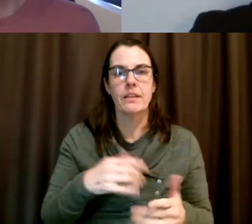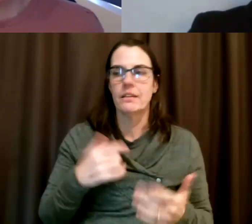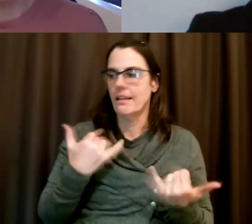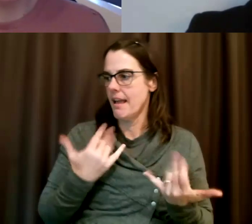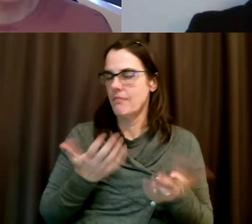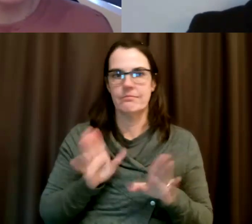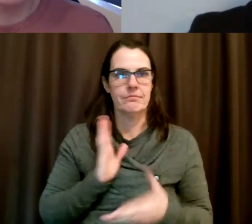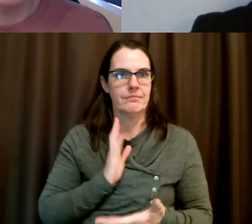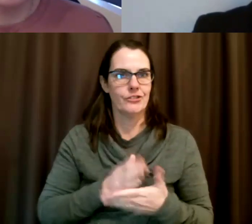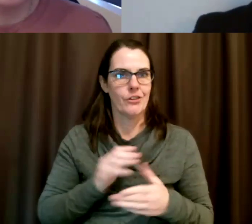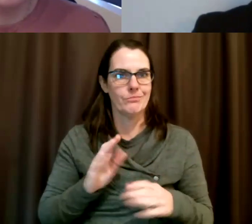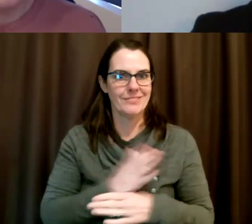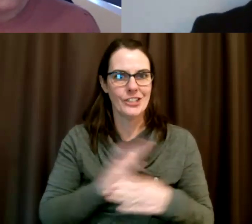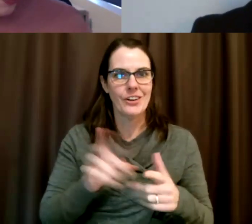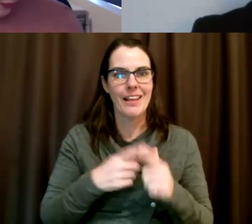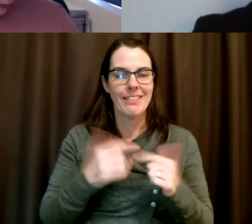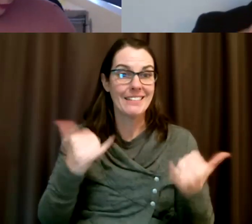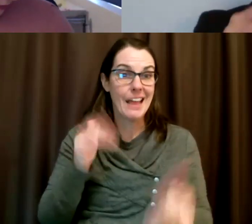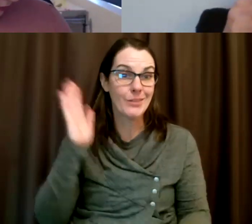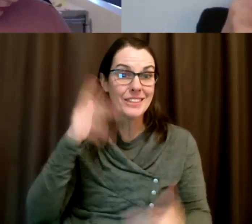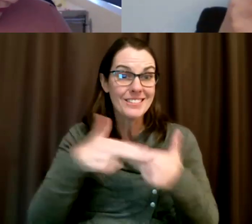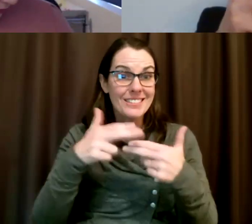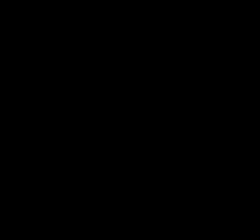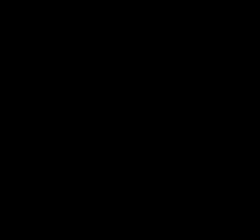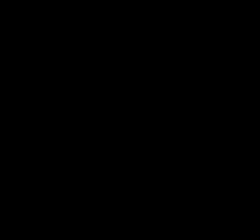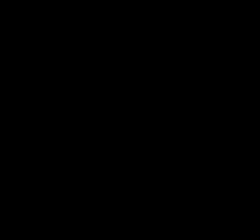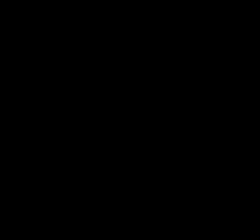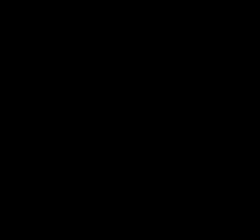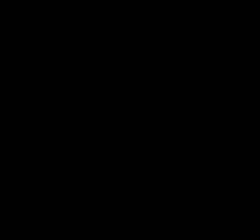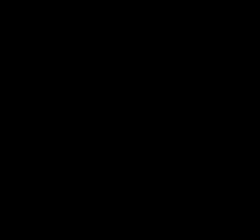And Kelly, if we can pull the presentation back up.